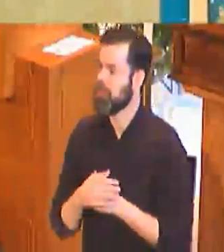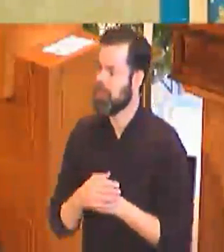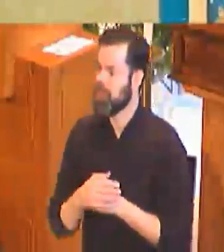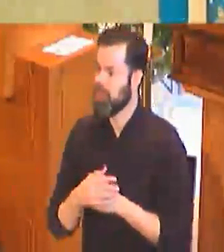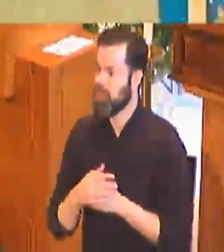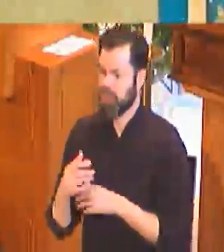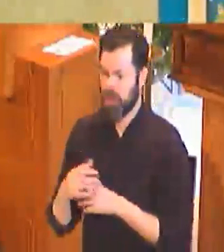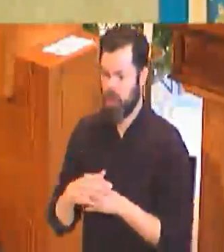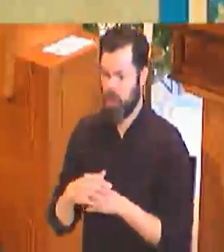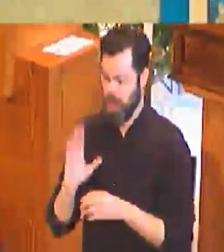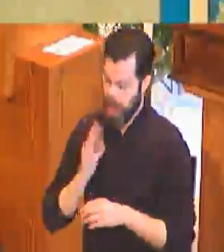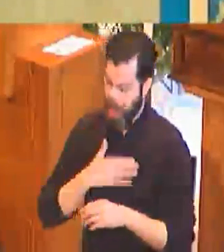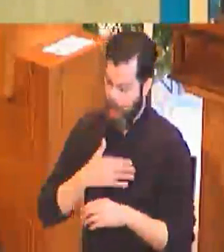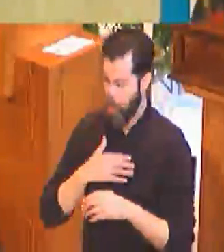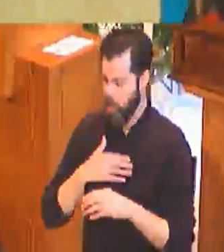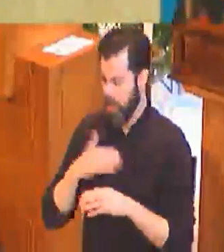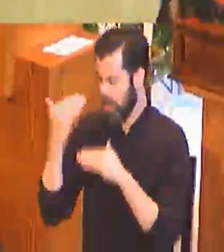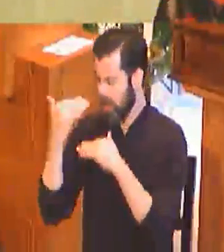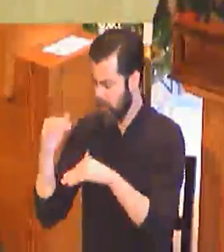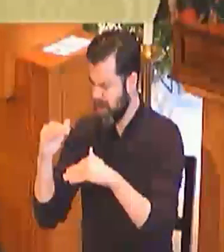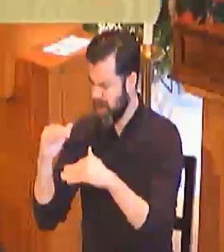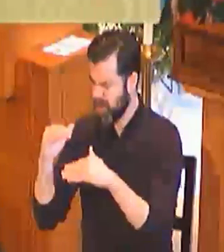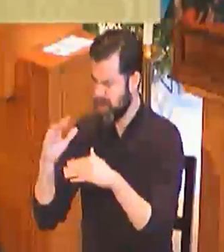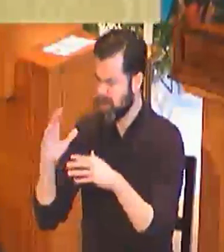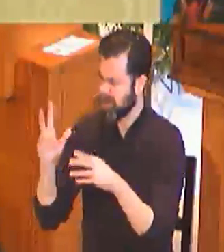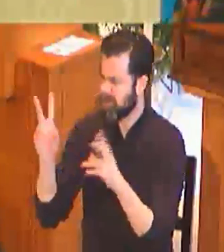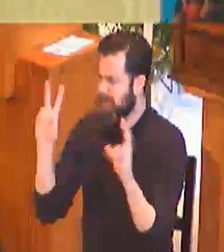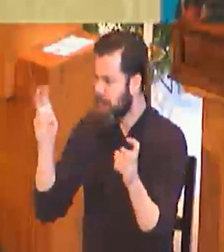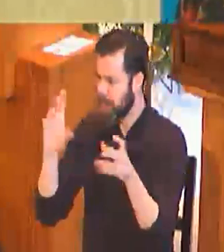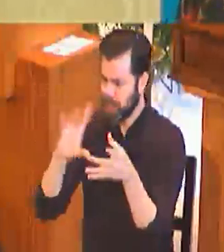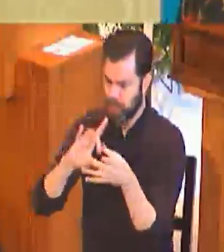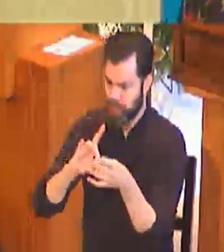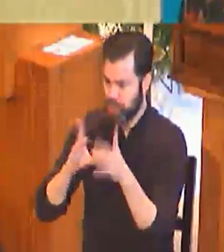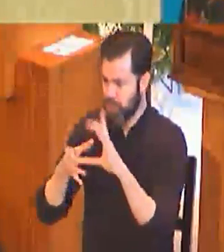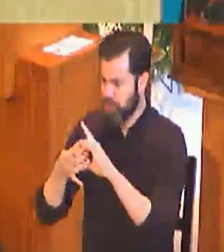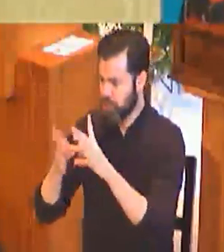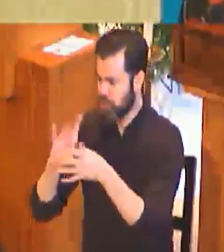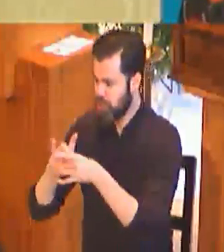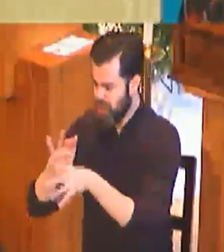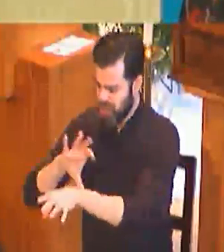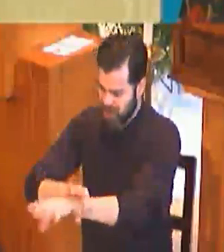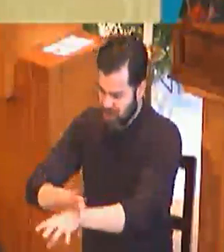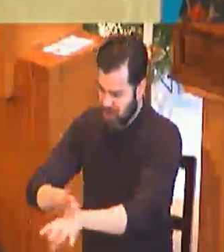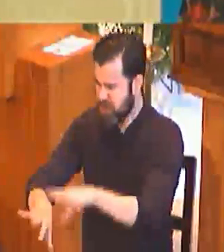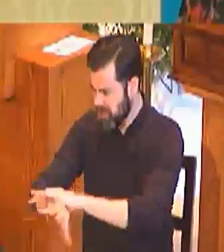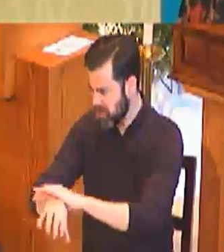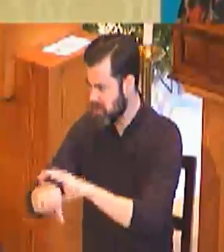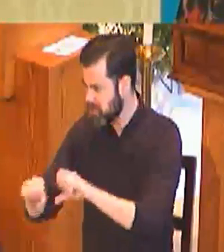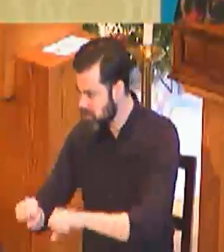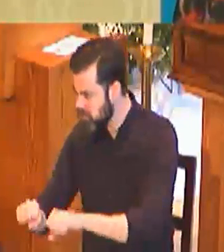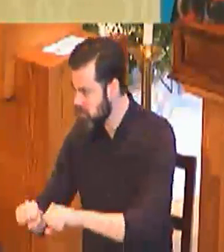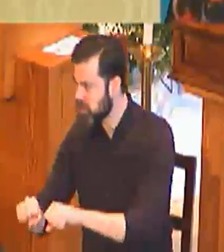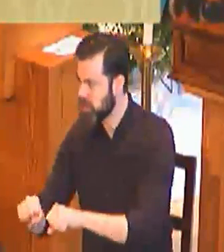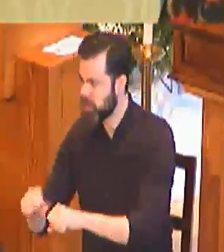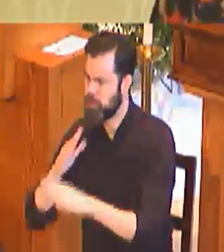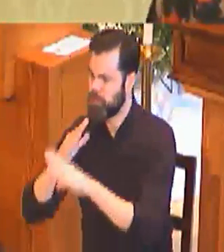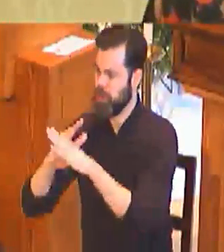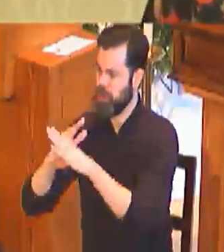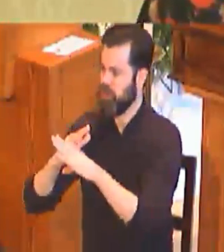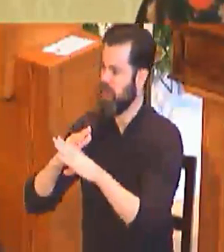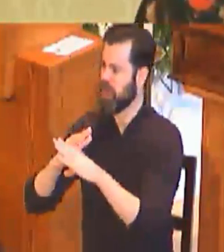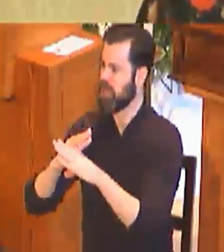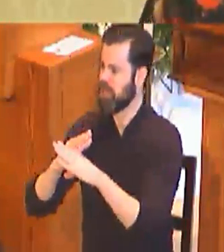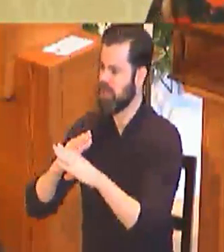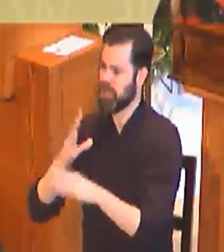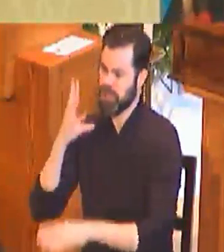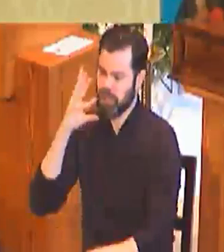of limitation that are keeping us from experiencing unlimited good in our lives. Here's